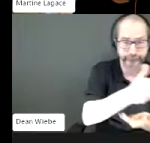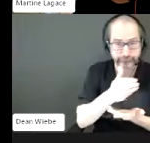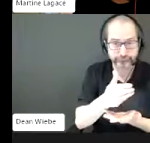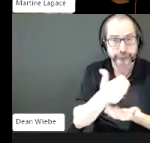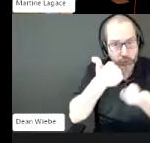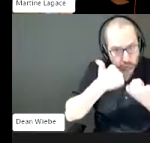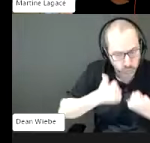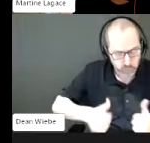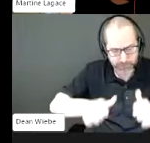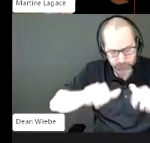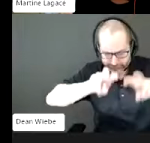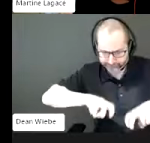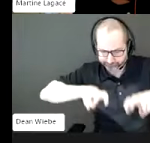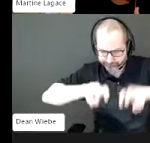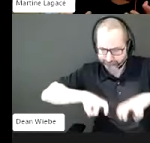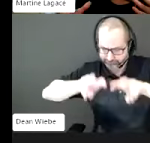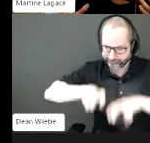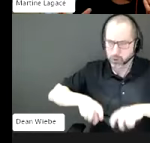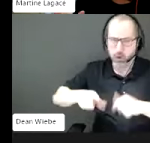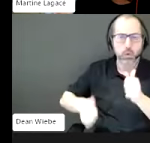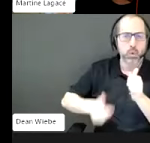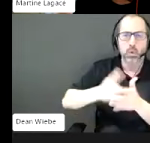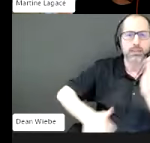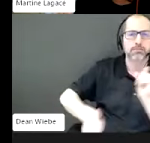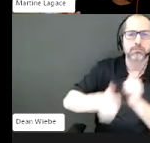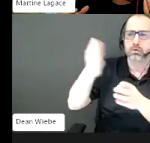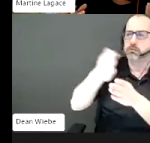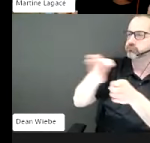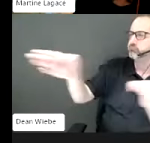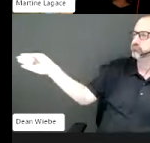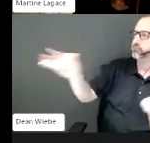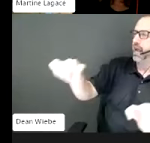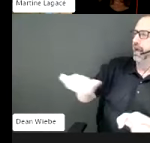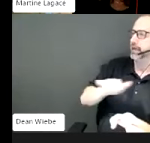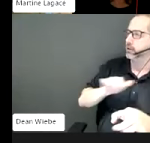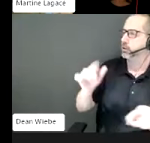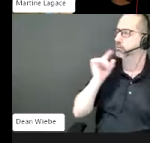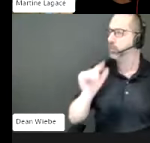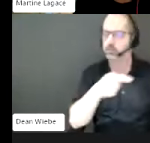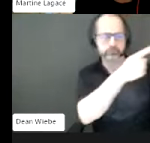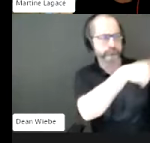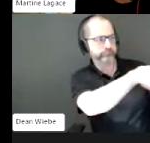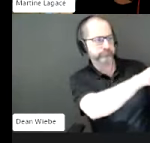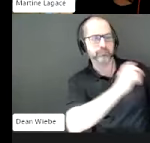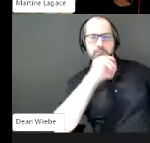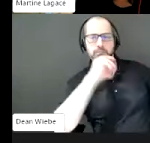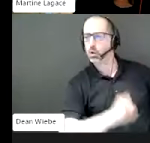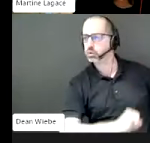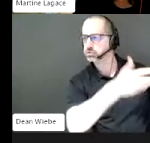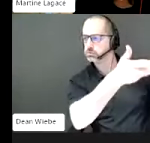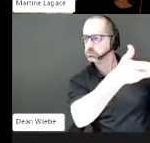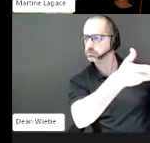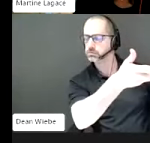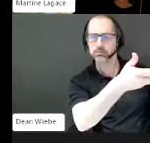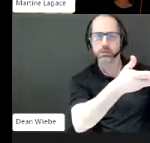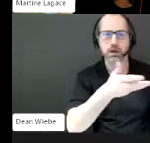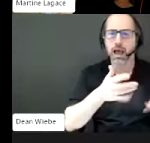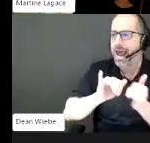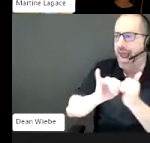a sense of what can we get in terms of what's the impact of ageism on older adults